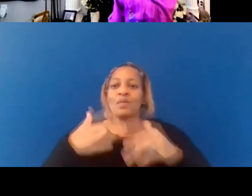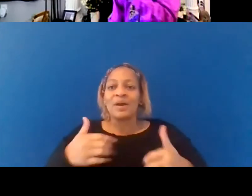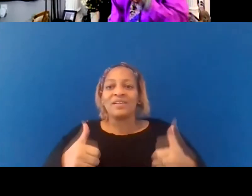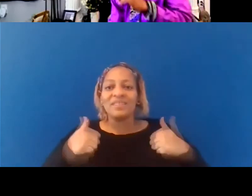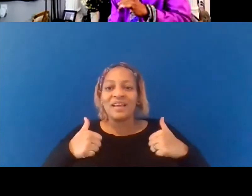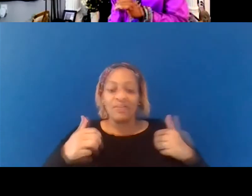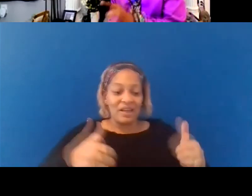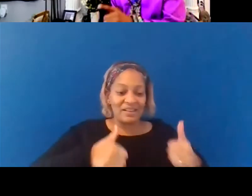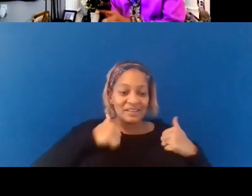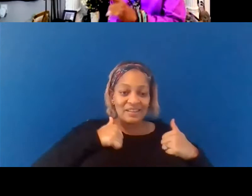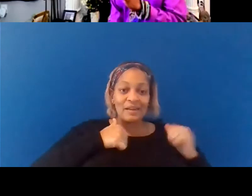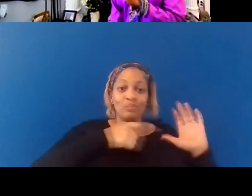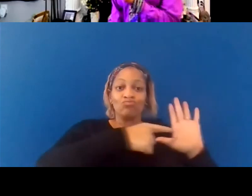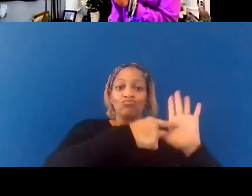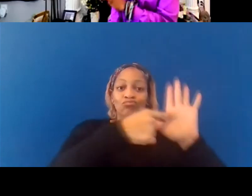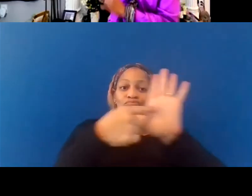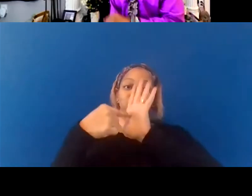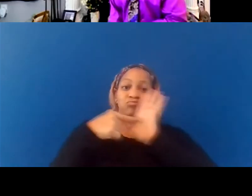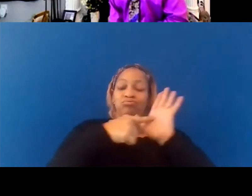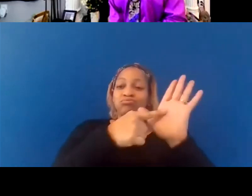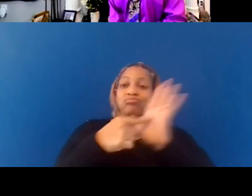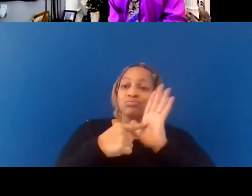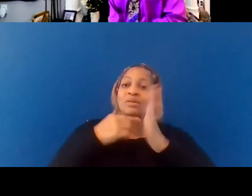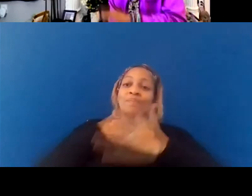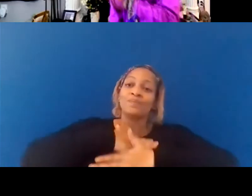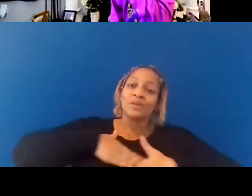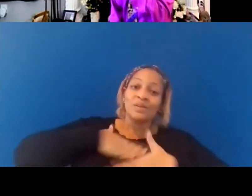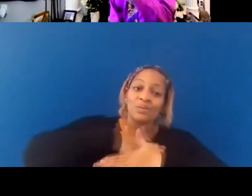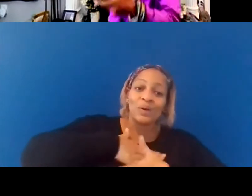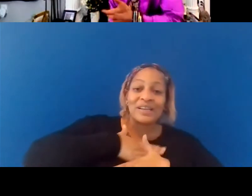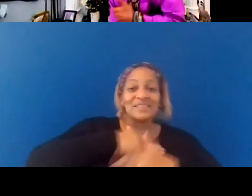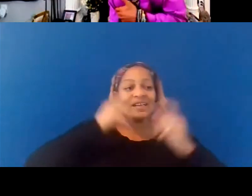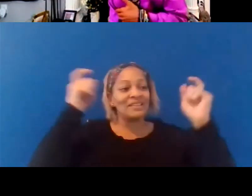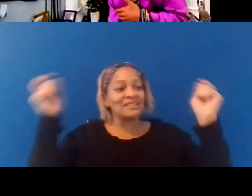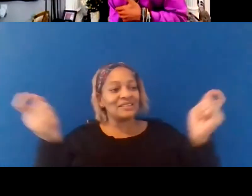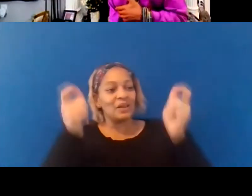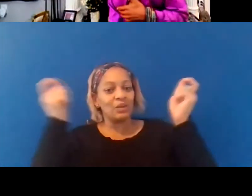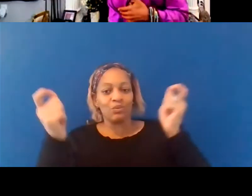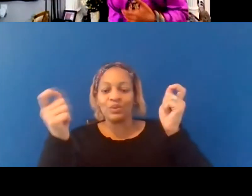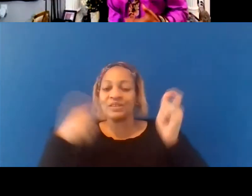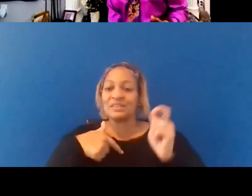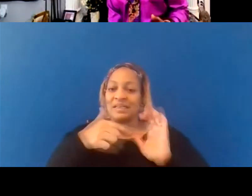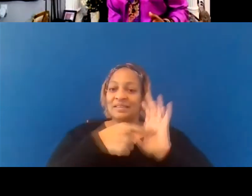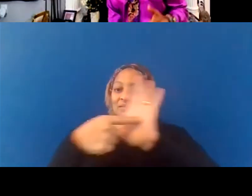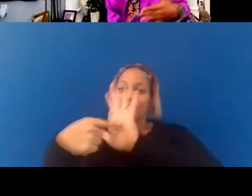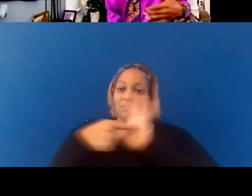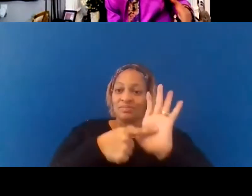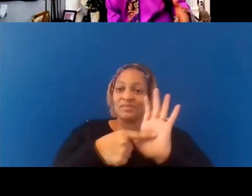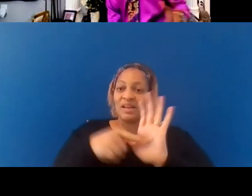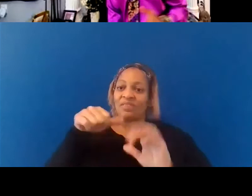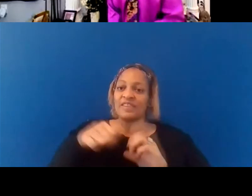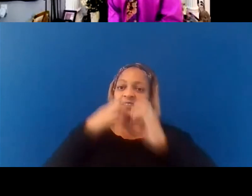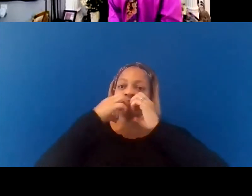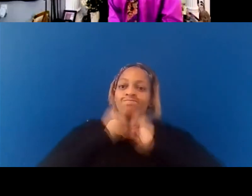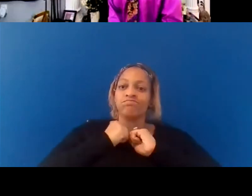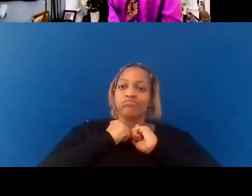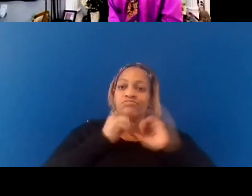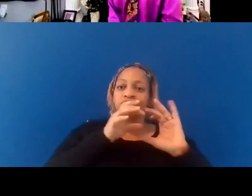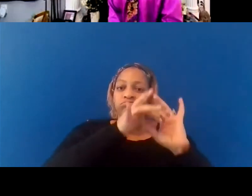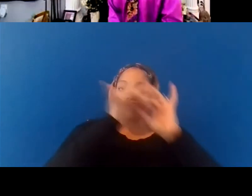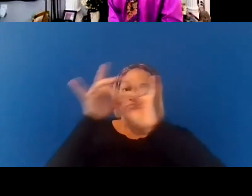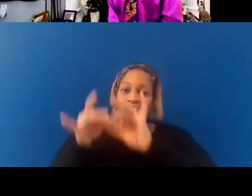of appreciation and celebration and demonstration of this sacred continuum that is the